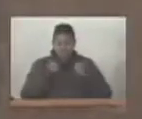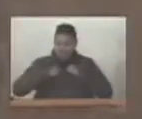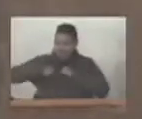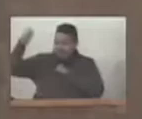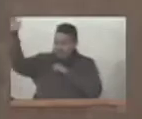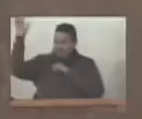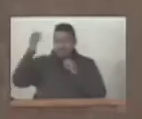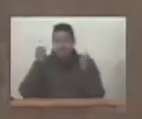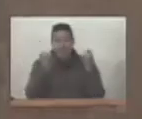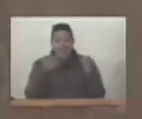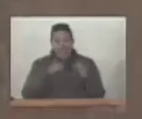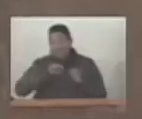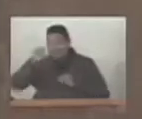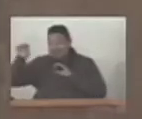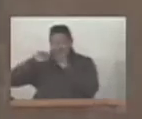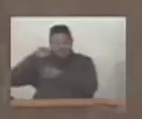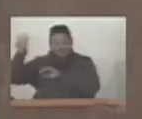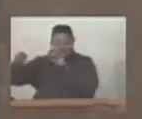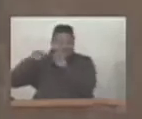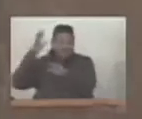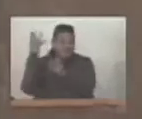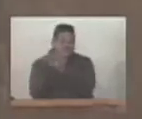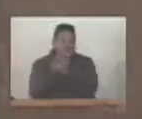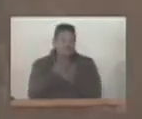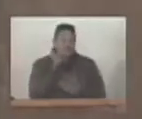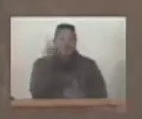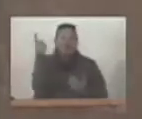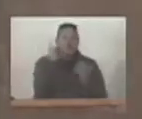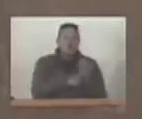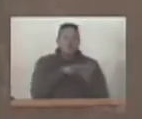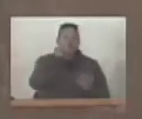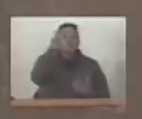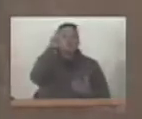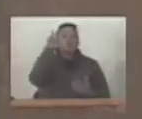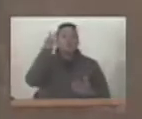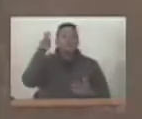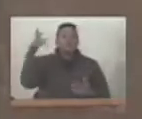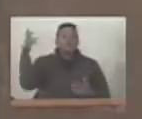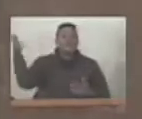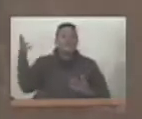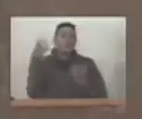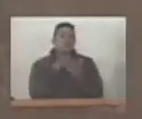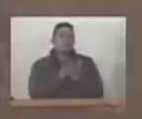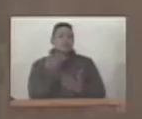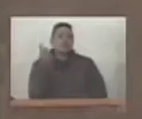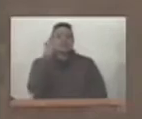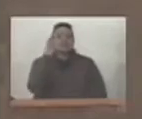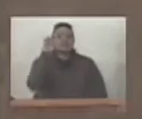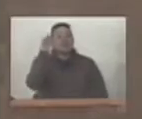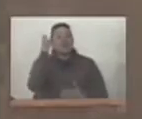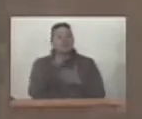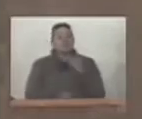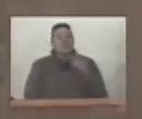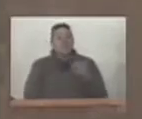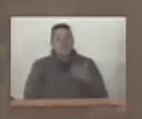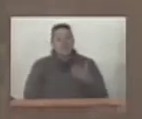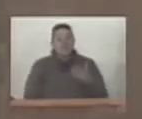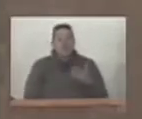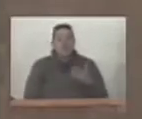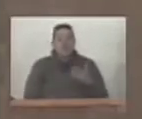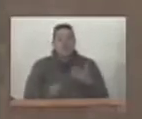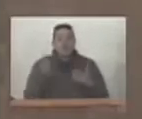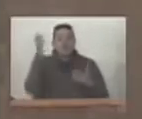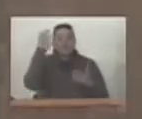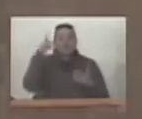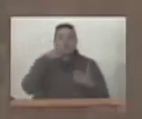detention, of which 1,200 were detained and only 61 were charged, we would be